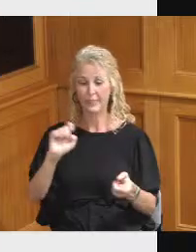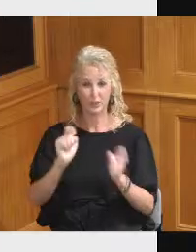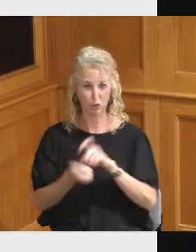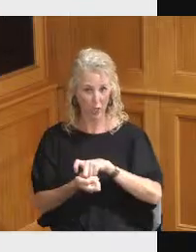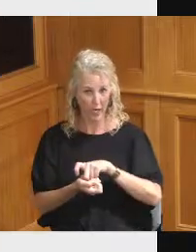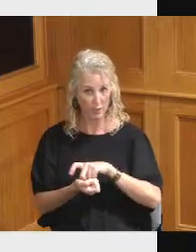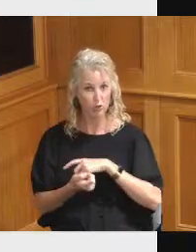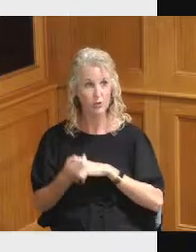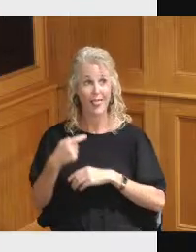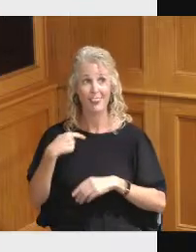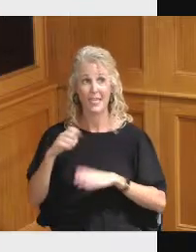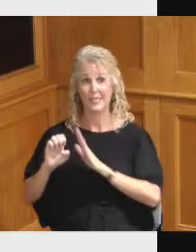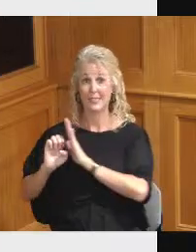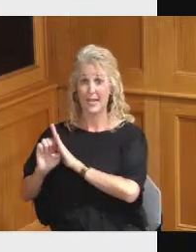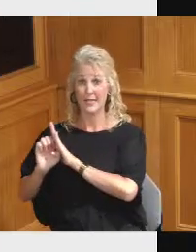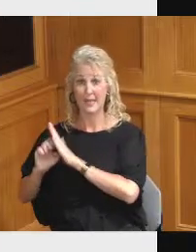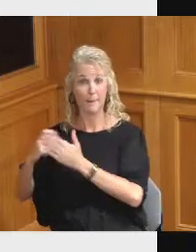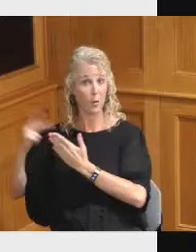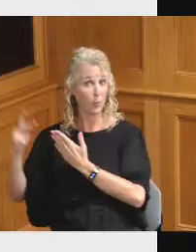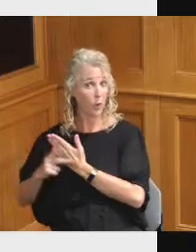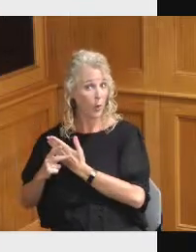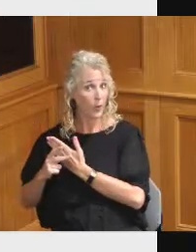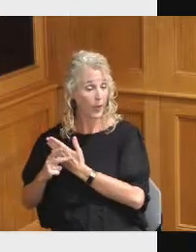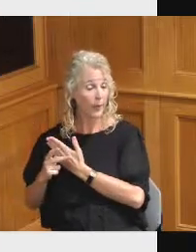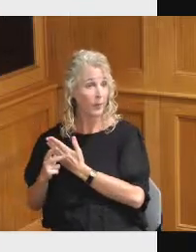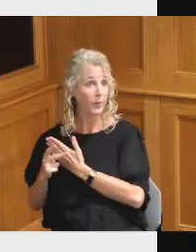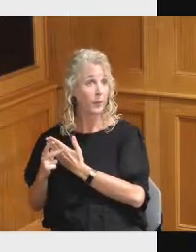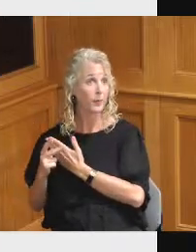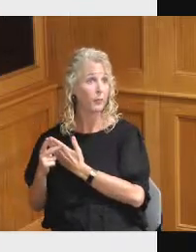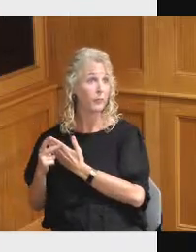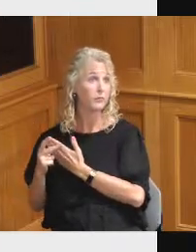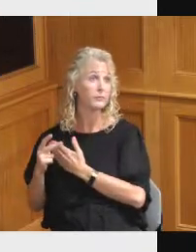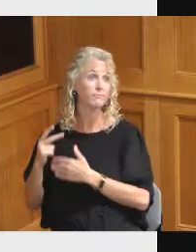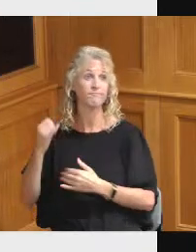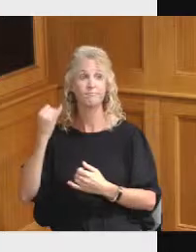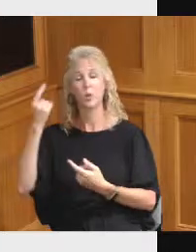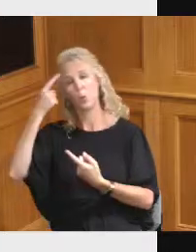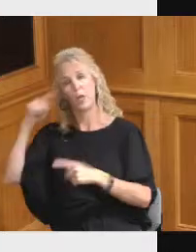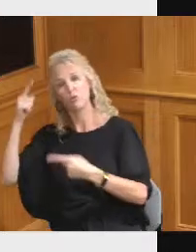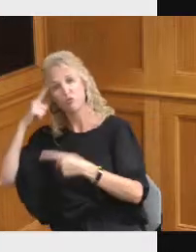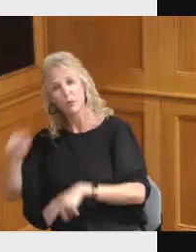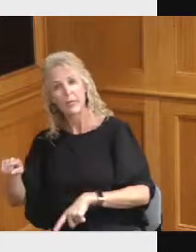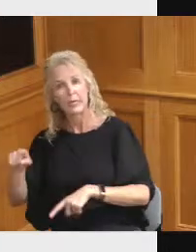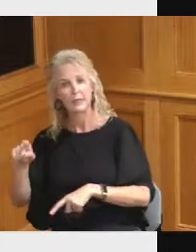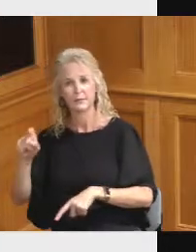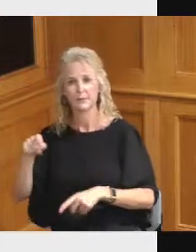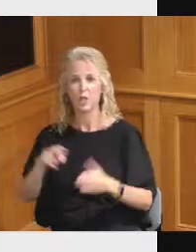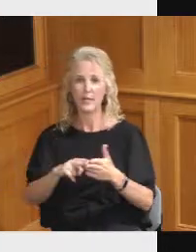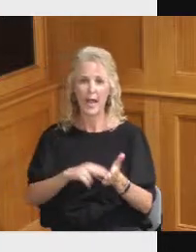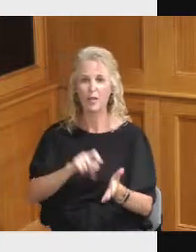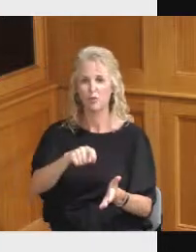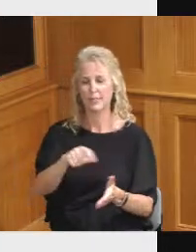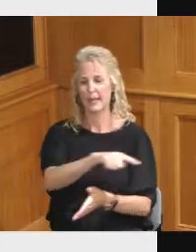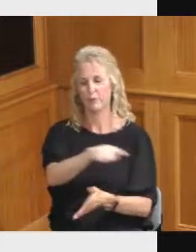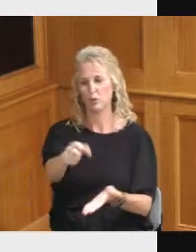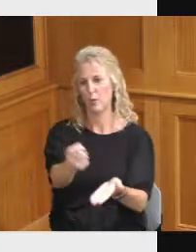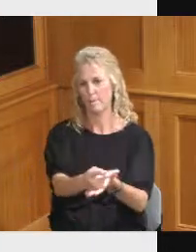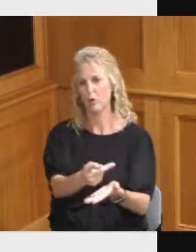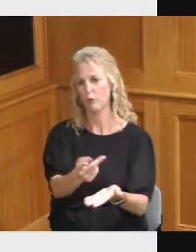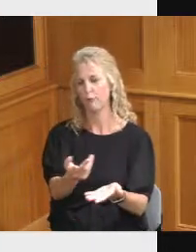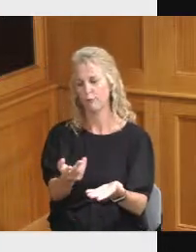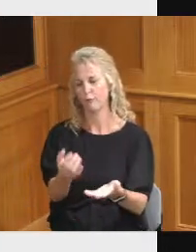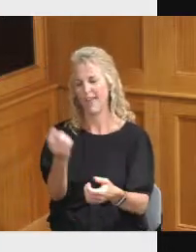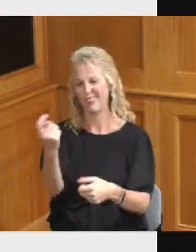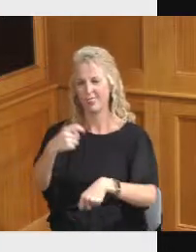And these pilot programs, to the extent we're doing, any agreements, those would come back. We'd work with the county administration and come back at the